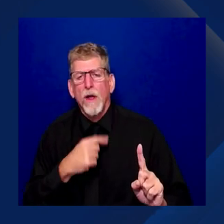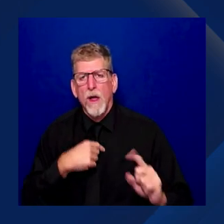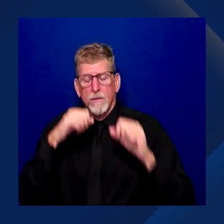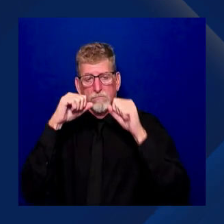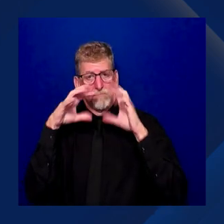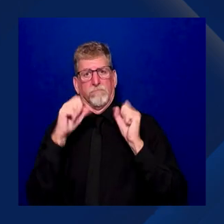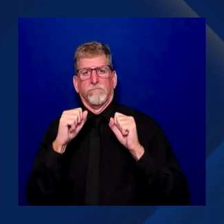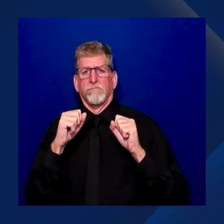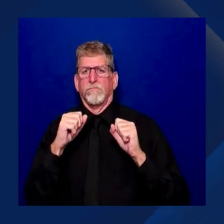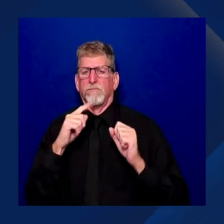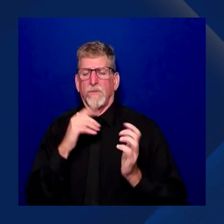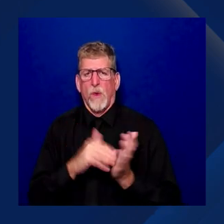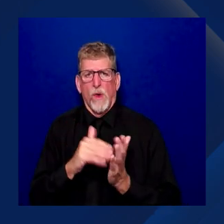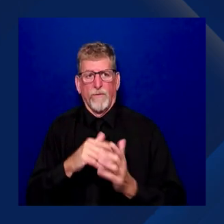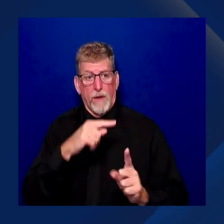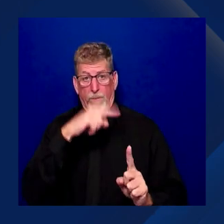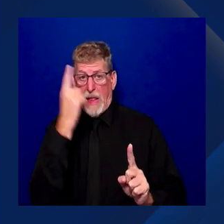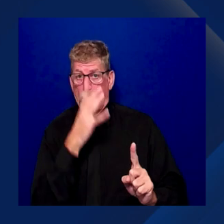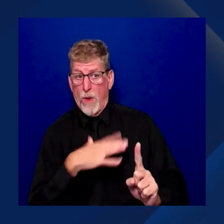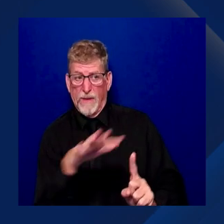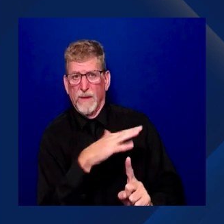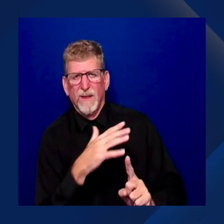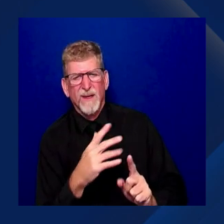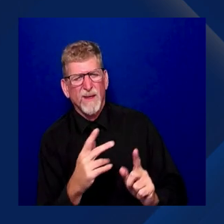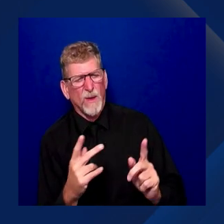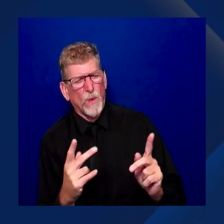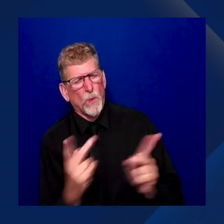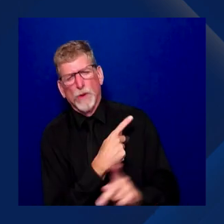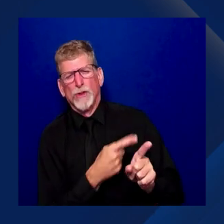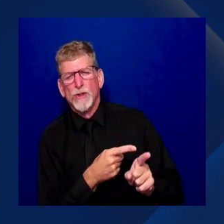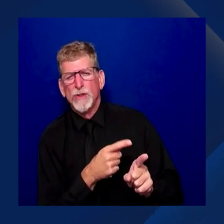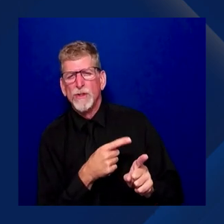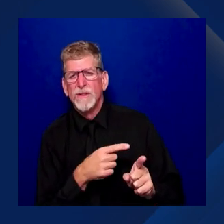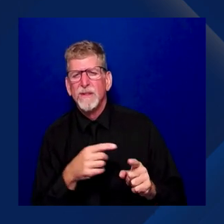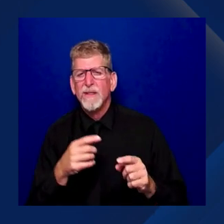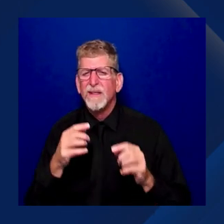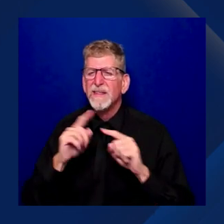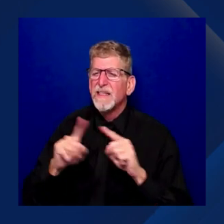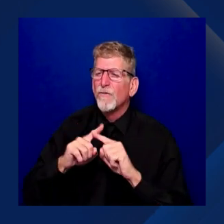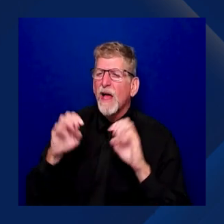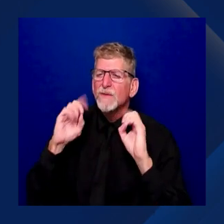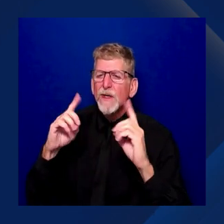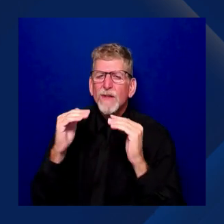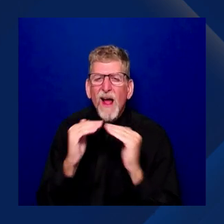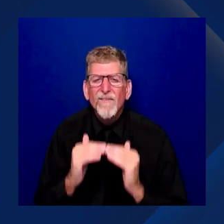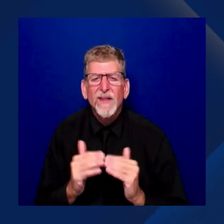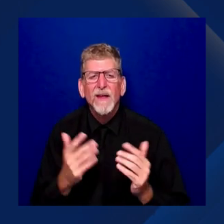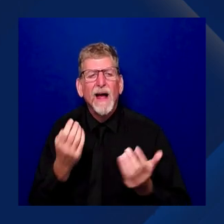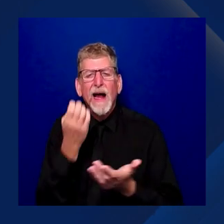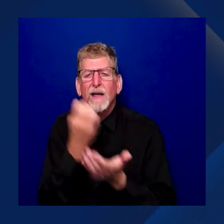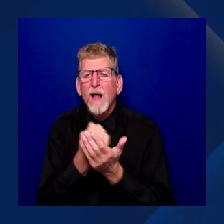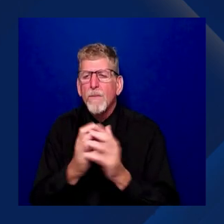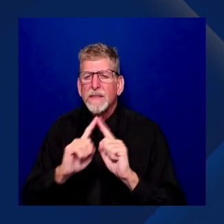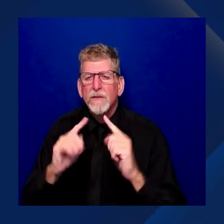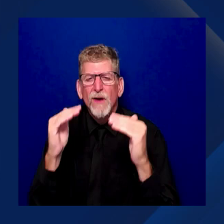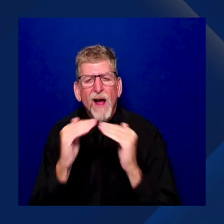women, across educational spectrums to economic spectrums, it is a real issue. And then